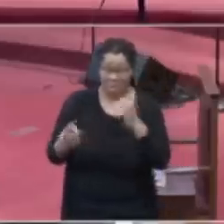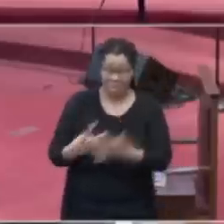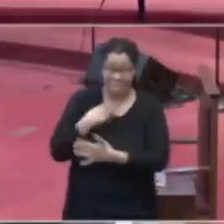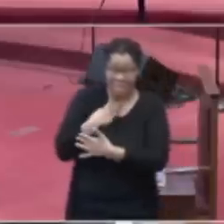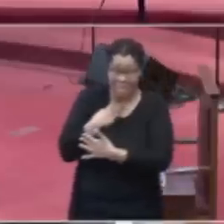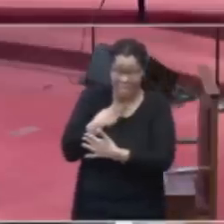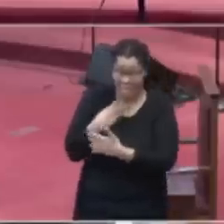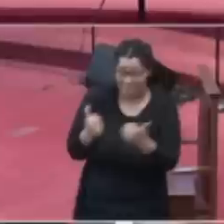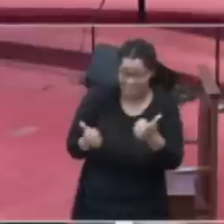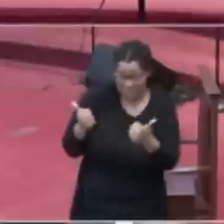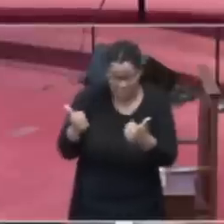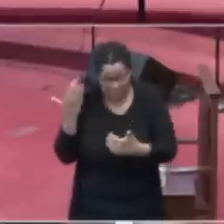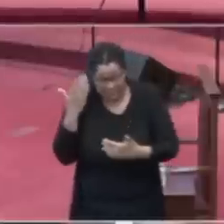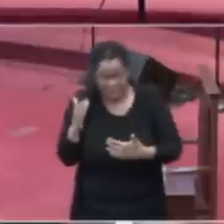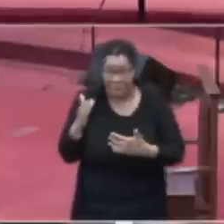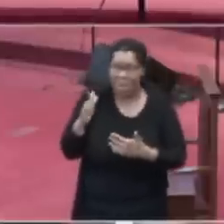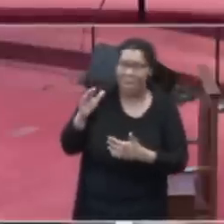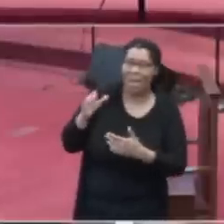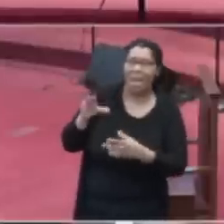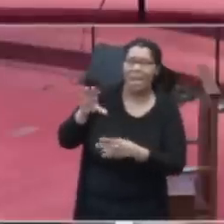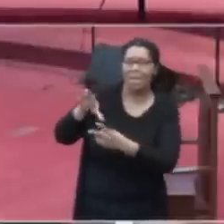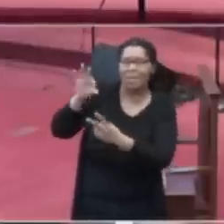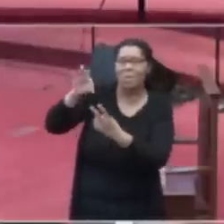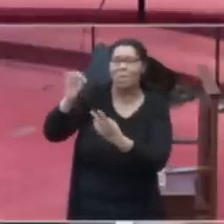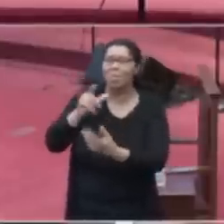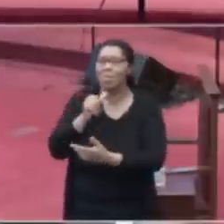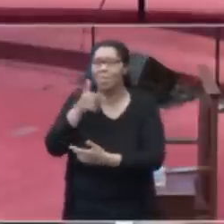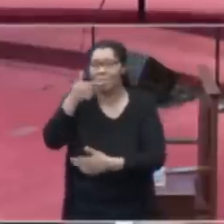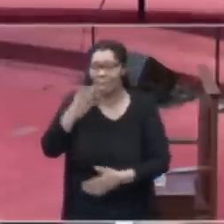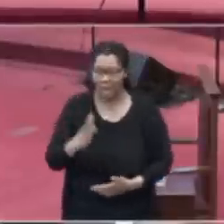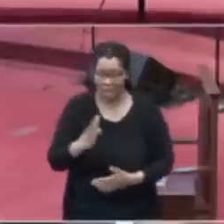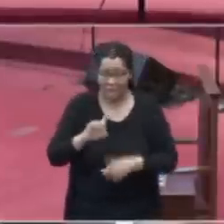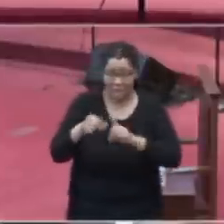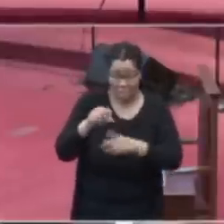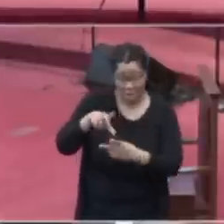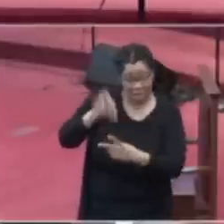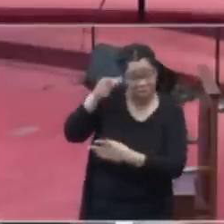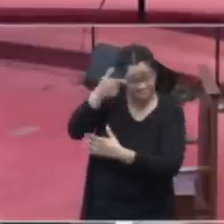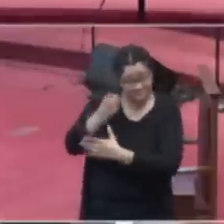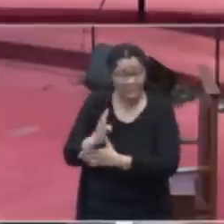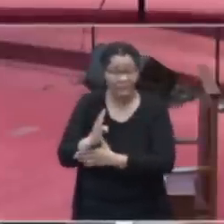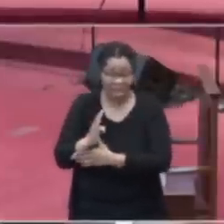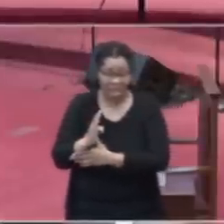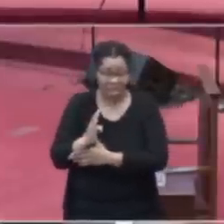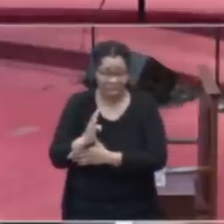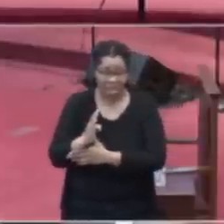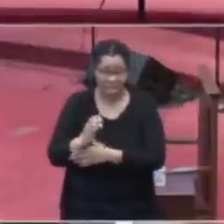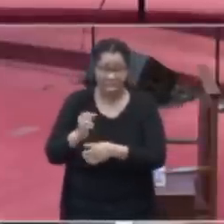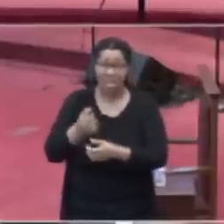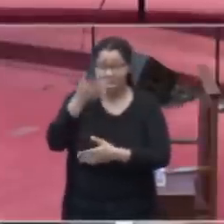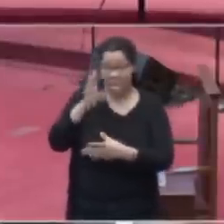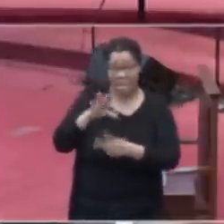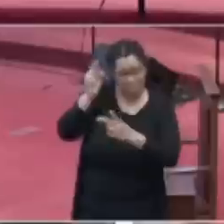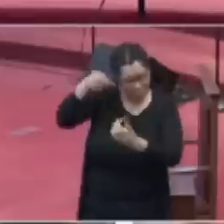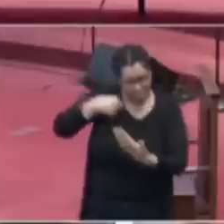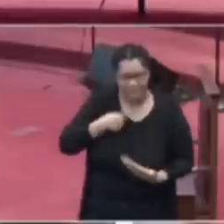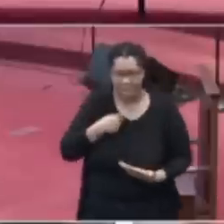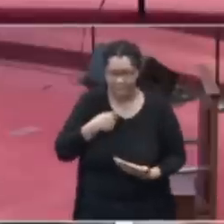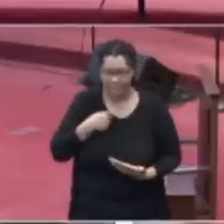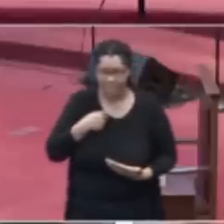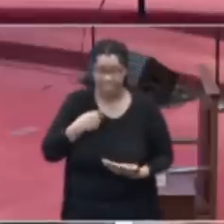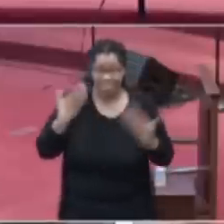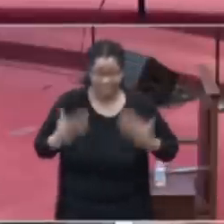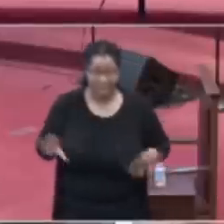a choice, I can choose God. And when I choose God, he then makes the choice for me. This is what